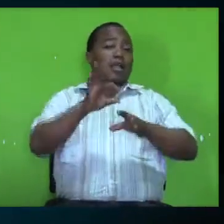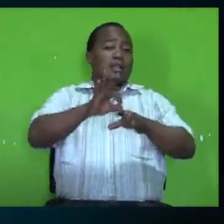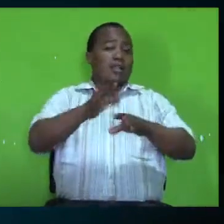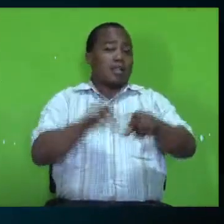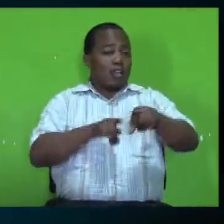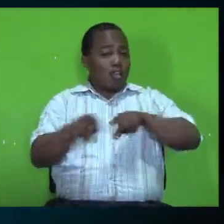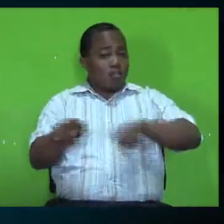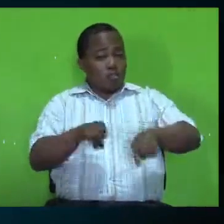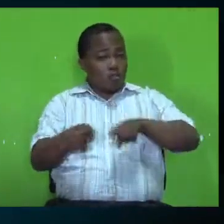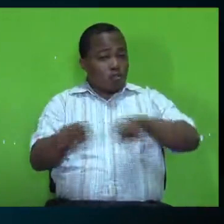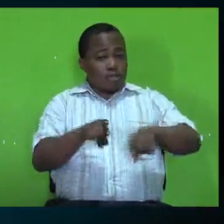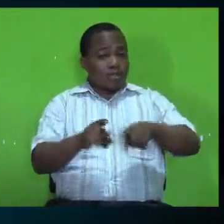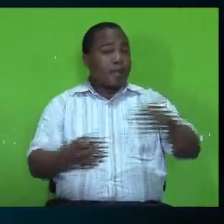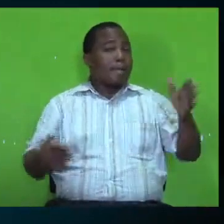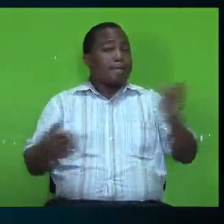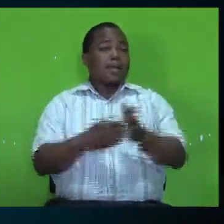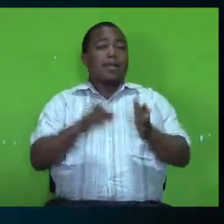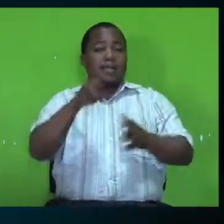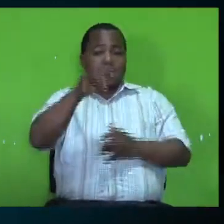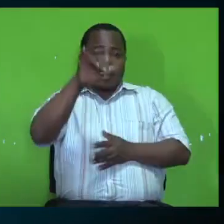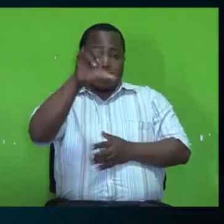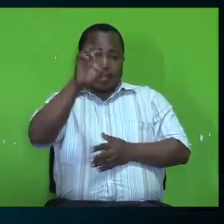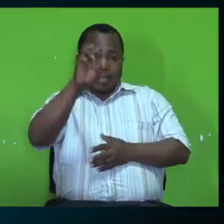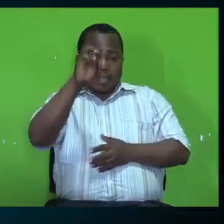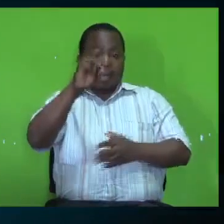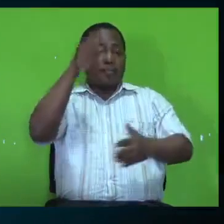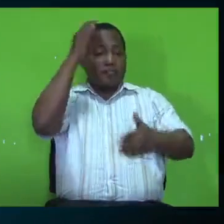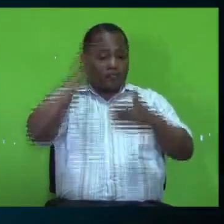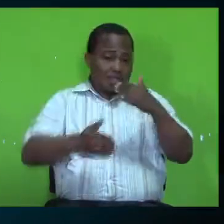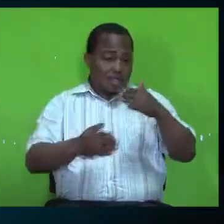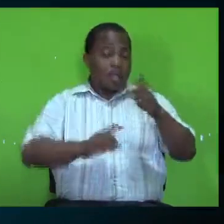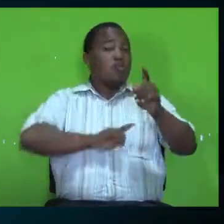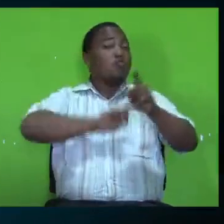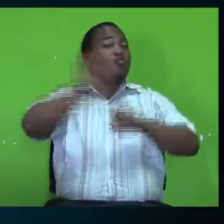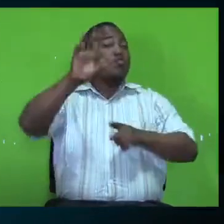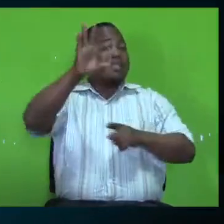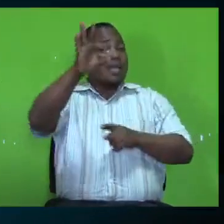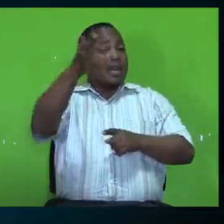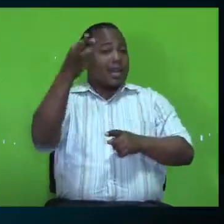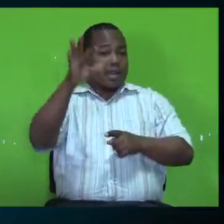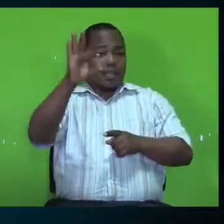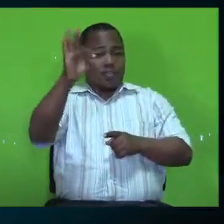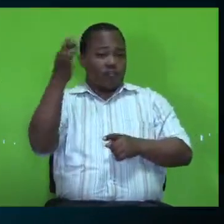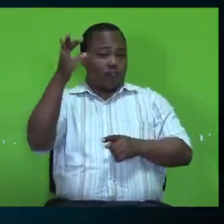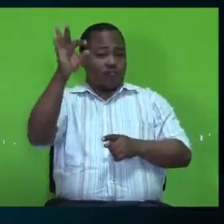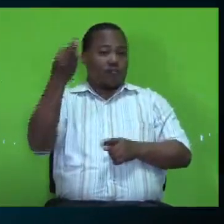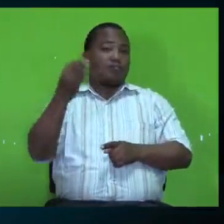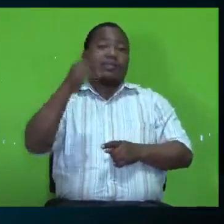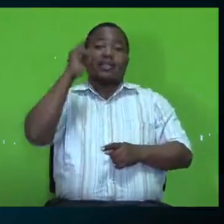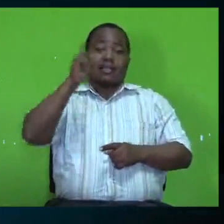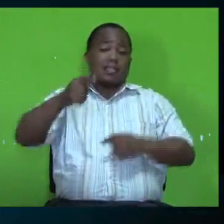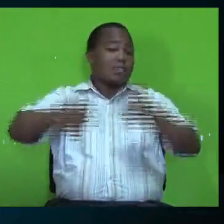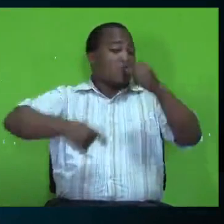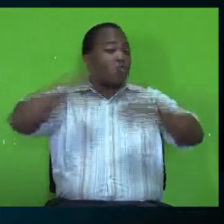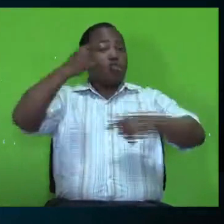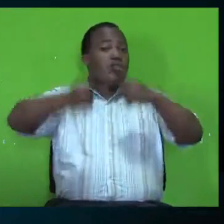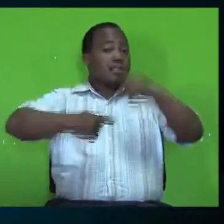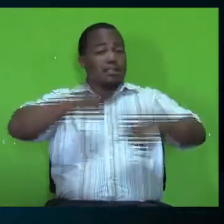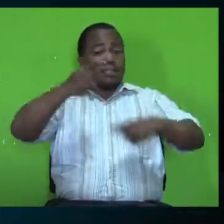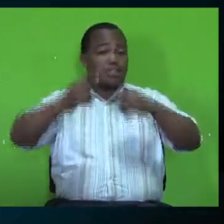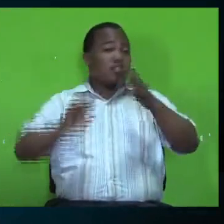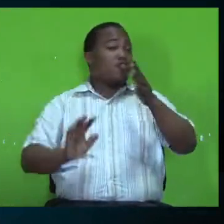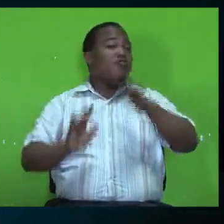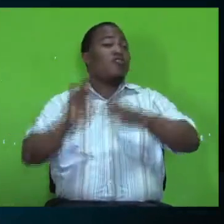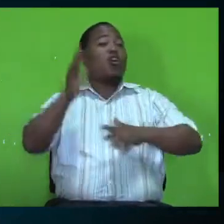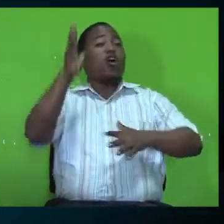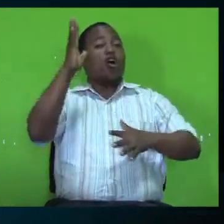hair to xylem, and finally to the leaves. This continuous flow of